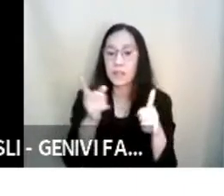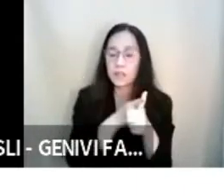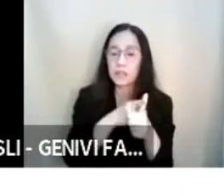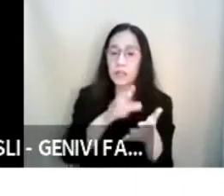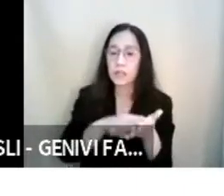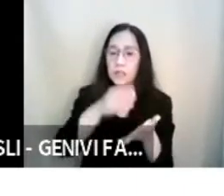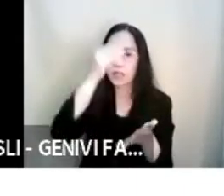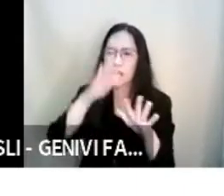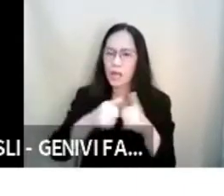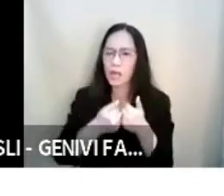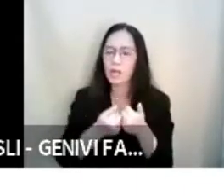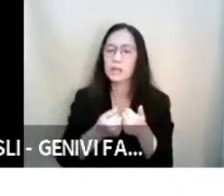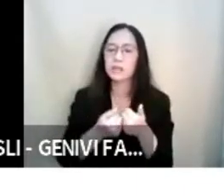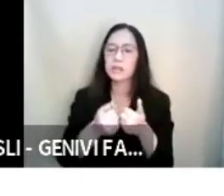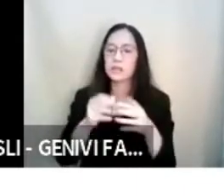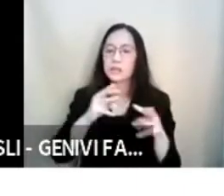handle food properly,